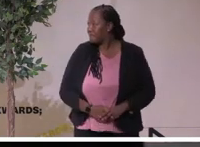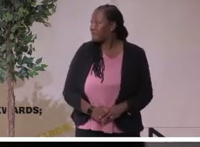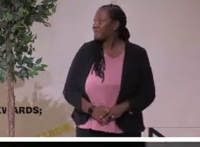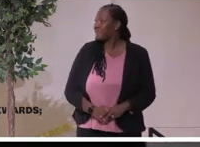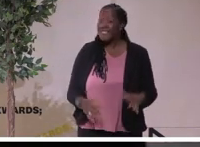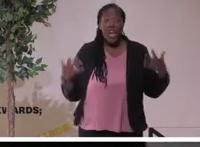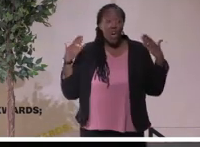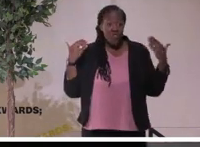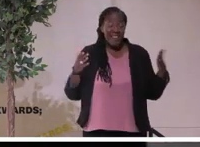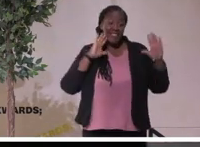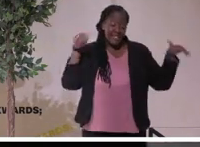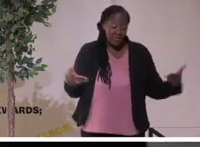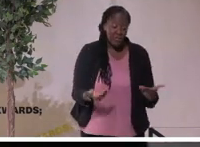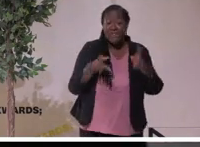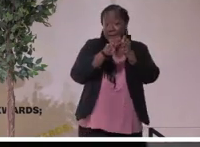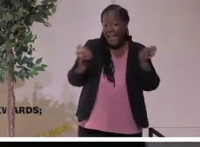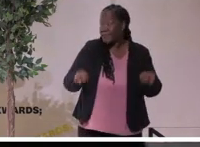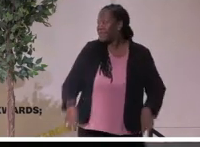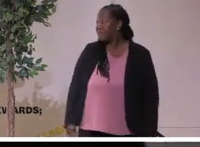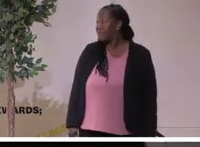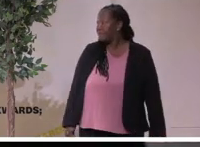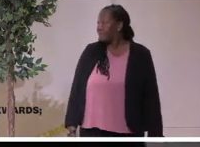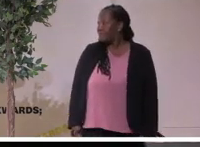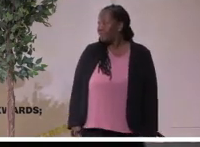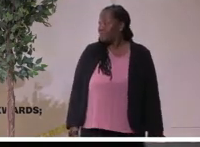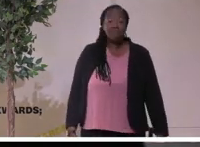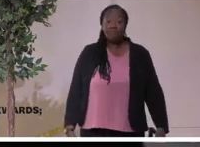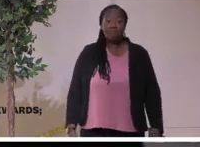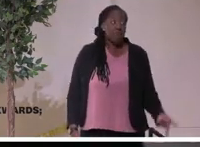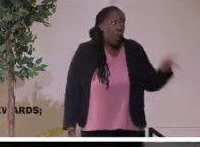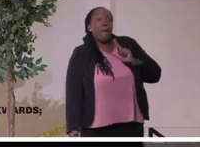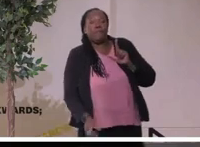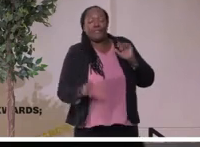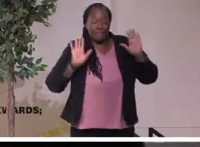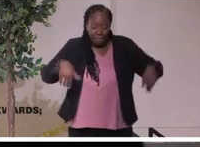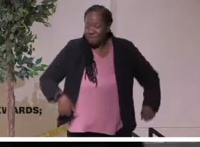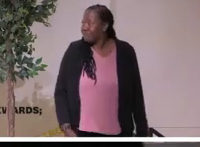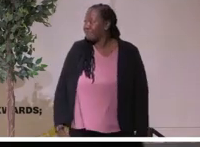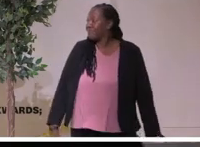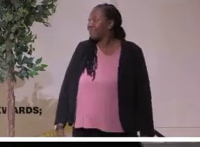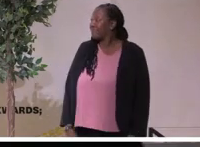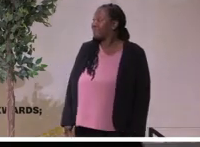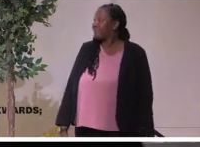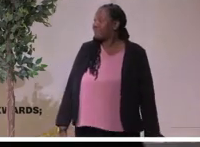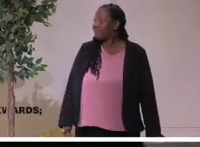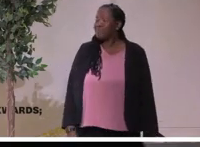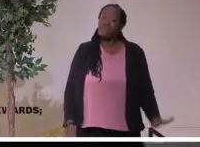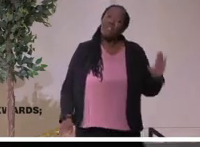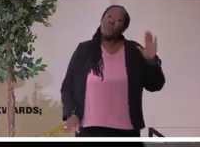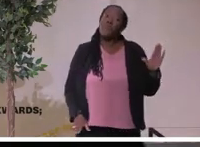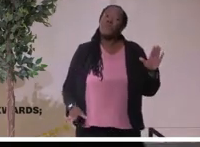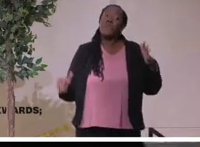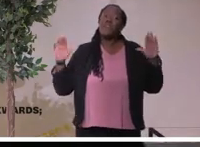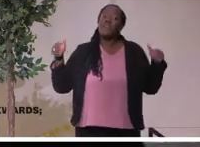All right, so let's introduce our panelists. Donnie? Oh, I go first. Okay, here we go. All right, so I want to make sure that we call up our panelists to the stage.